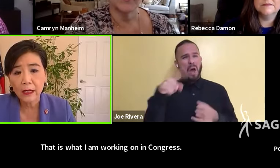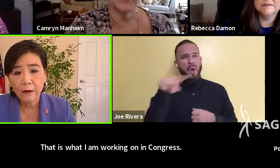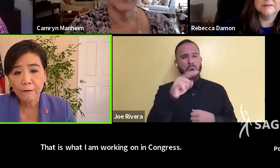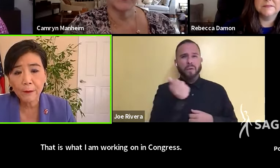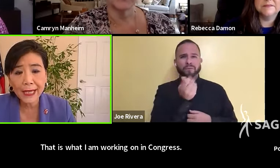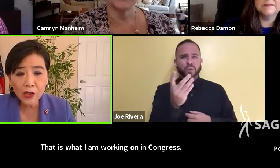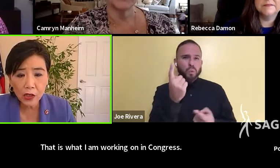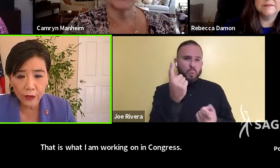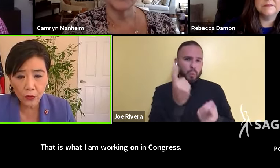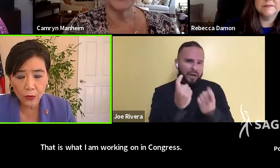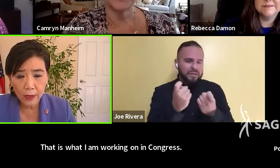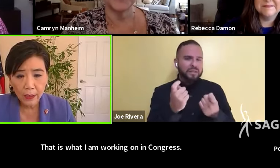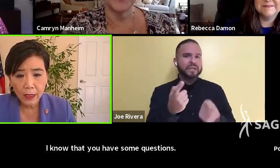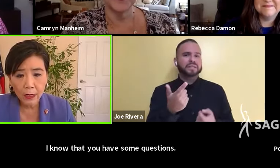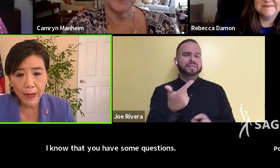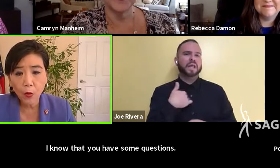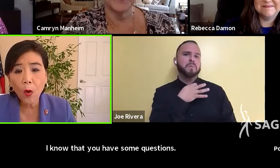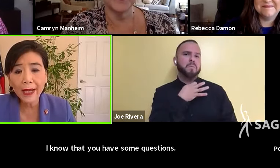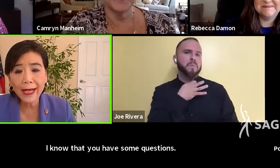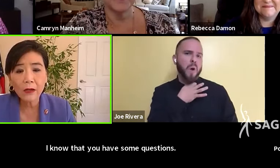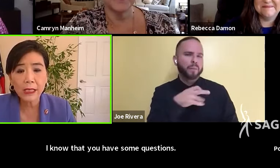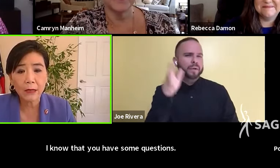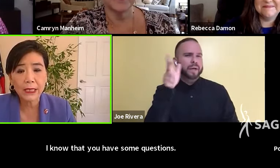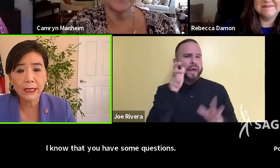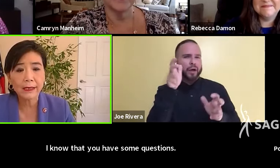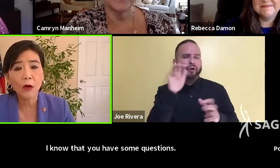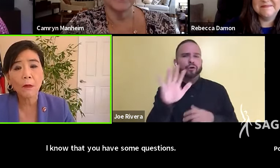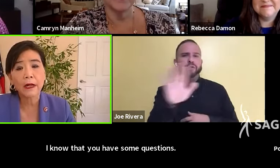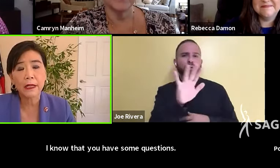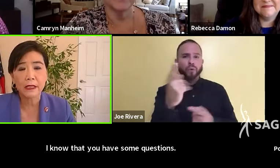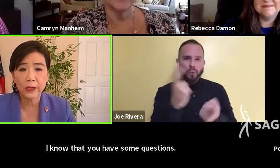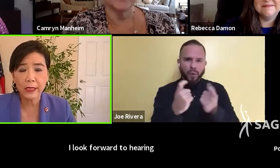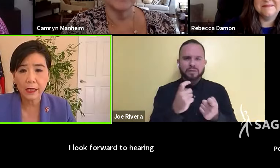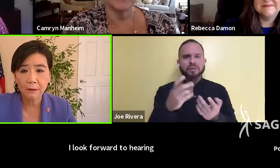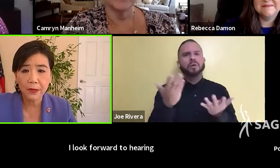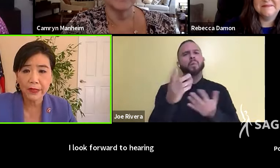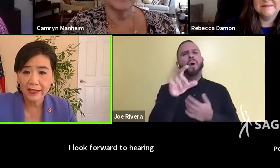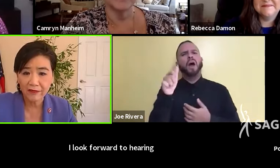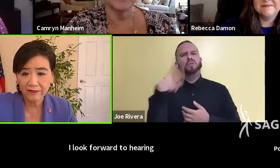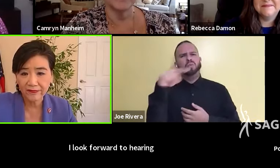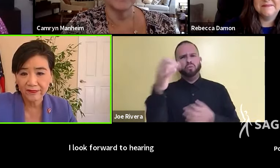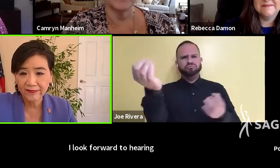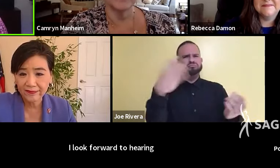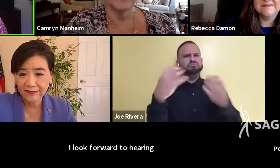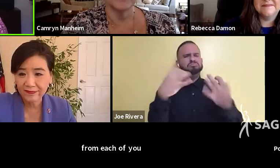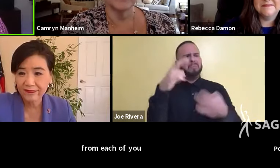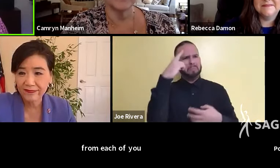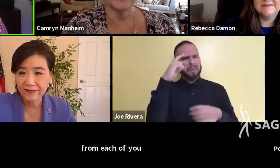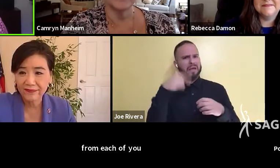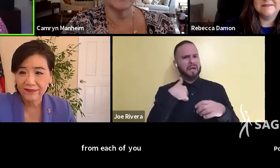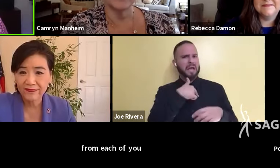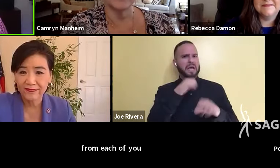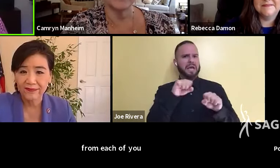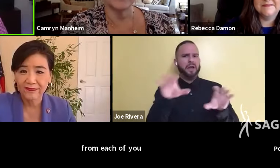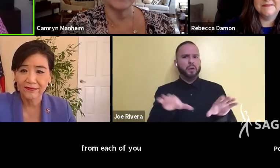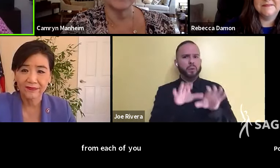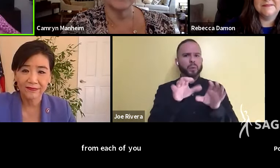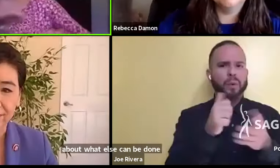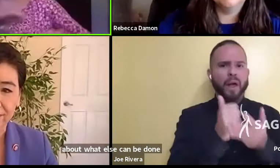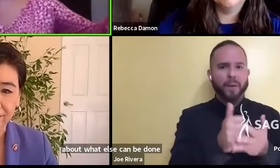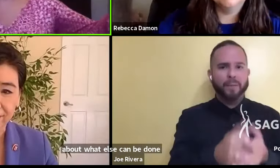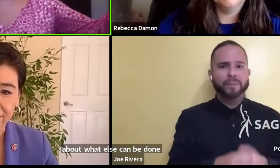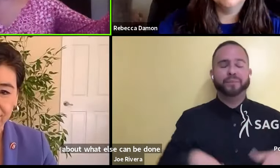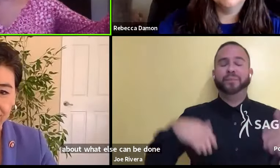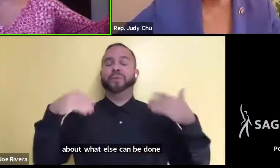to hearing from each of you about what else can be done to help artists during this time period. Thank you so much. And this